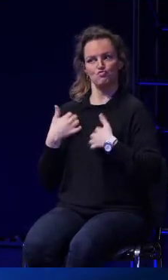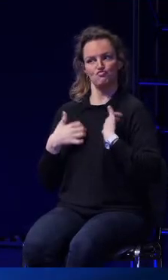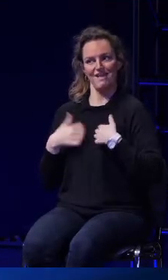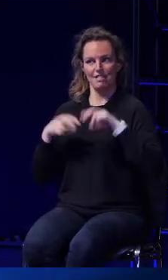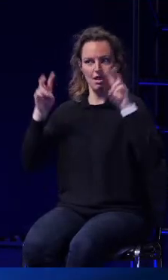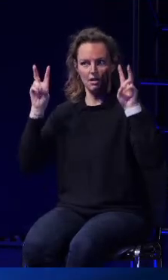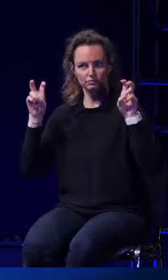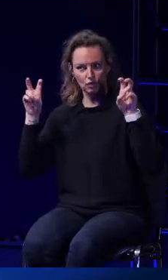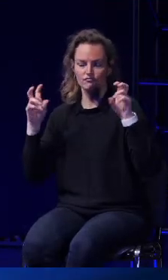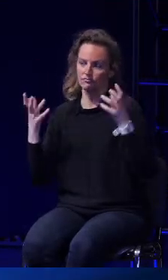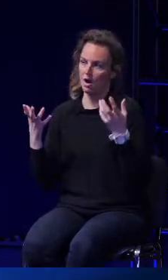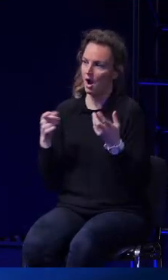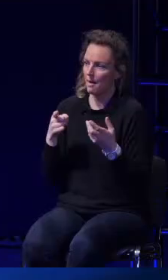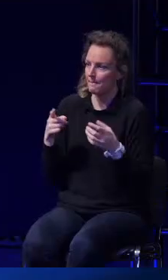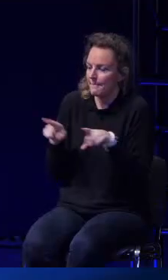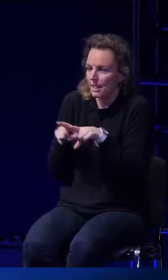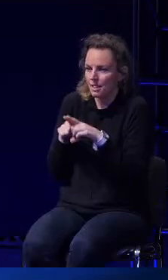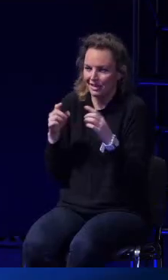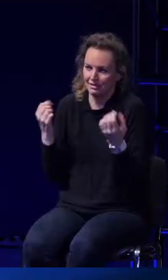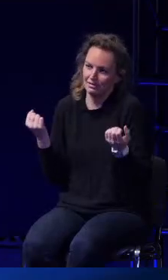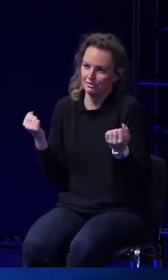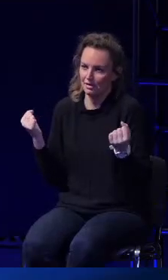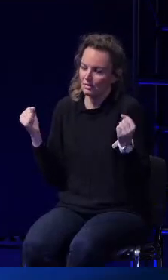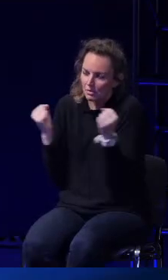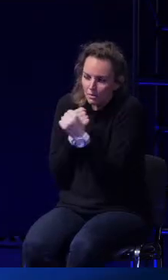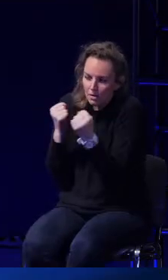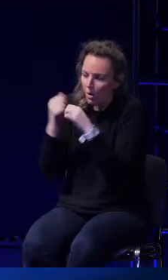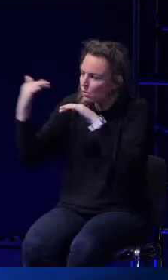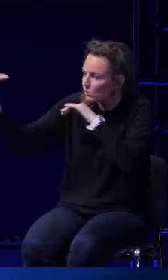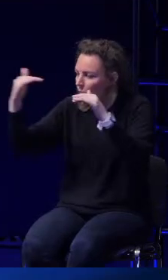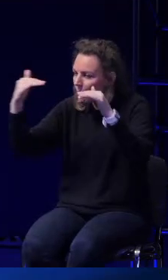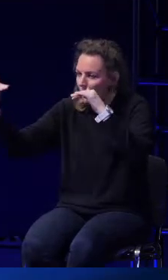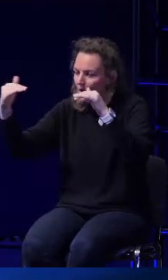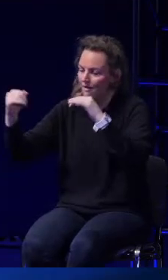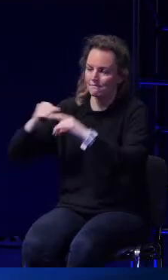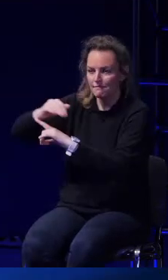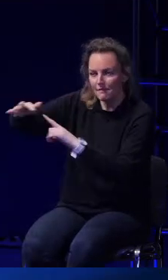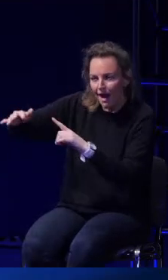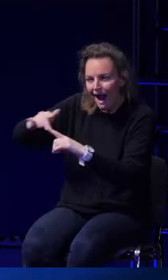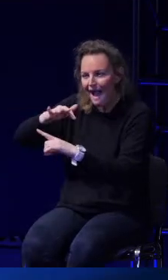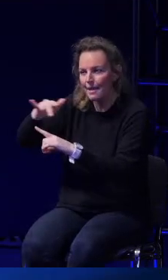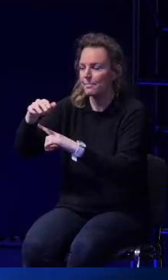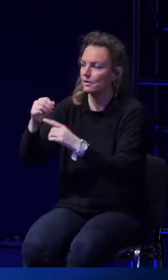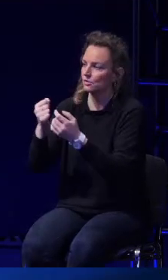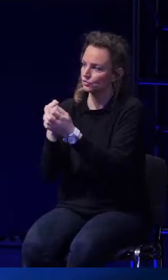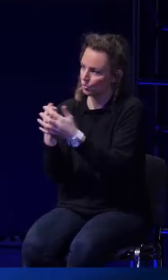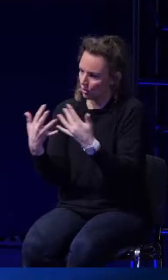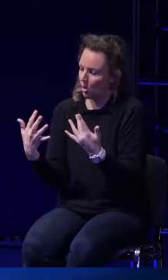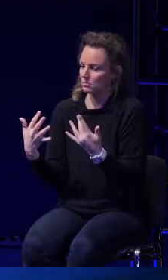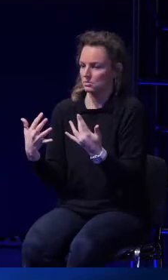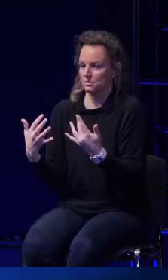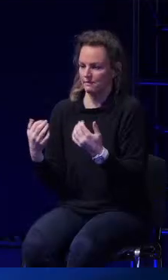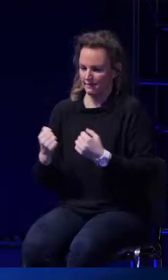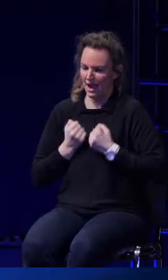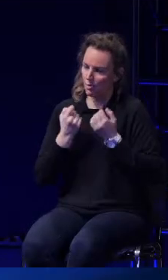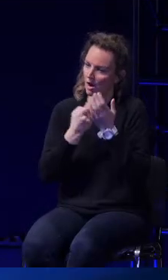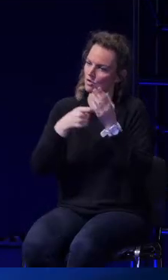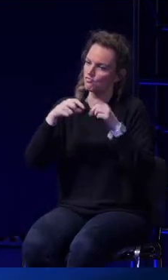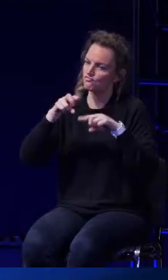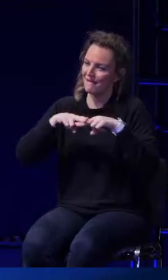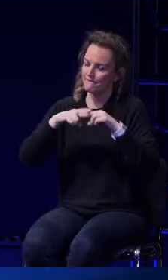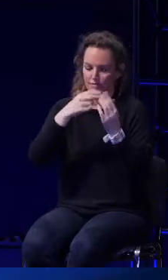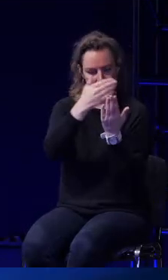of almost like a Cold War-y vibe, and so a lot of the sources our references for them were